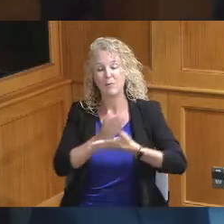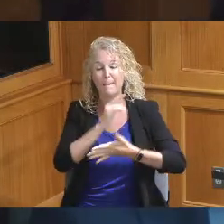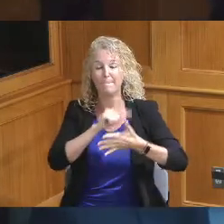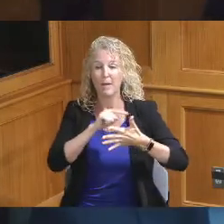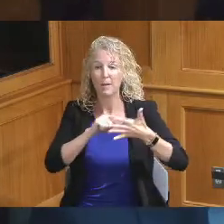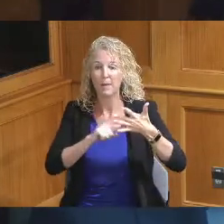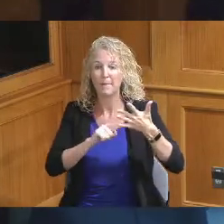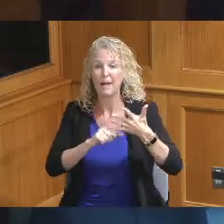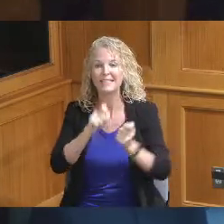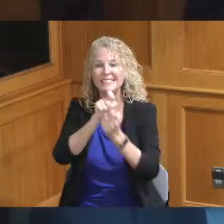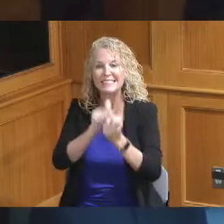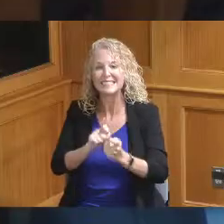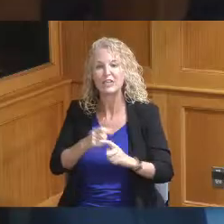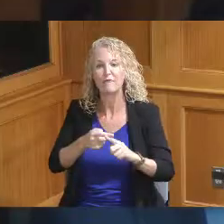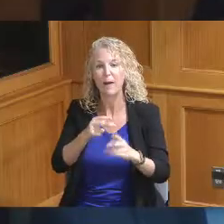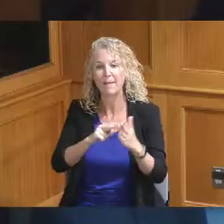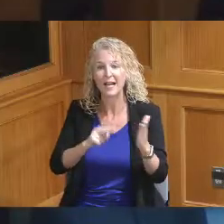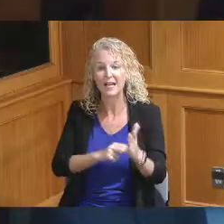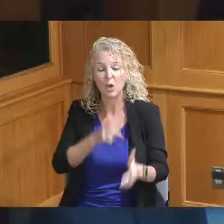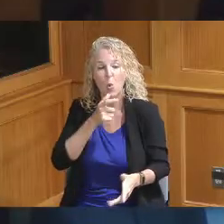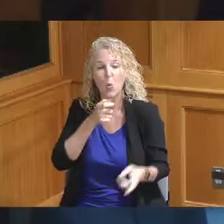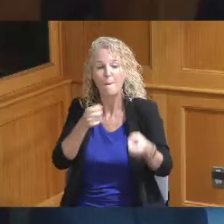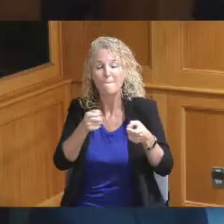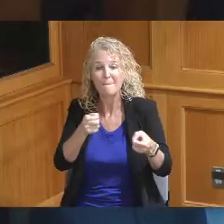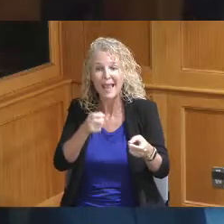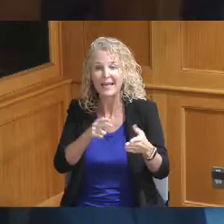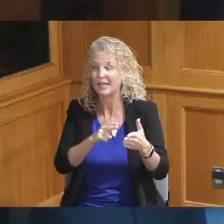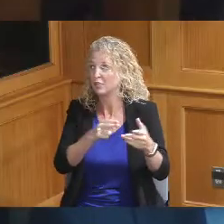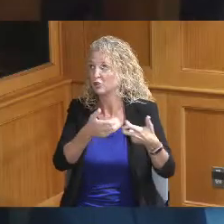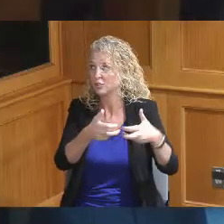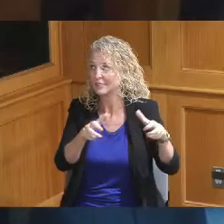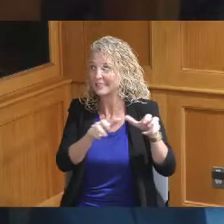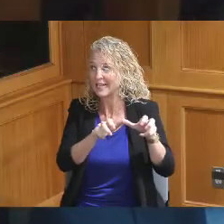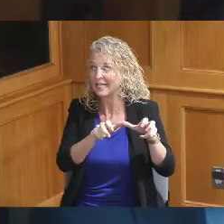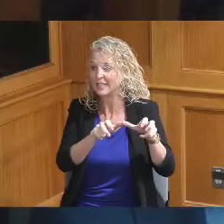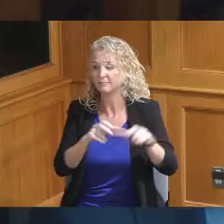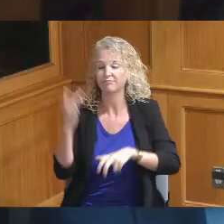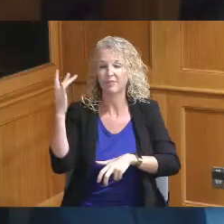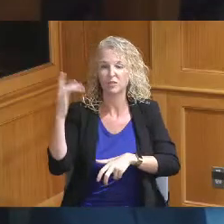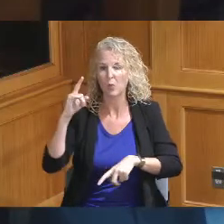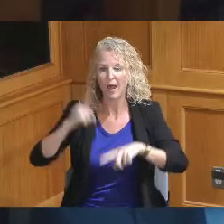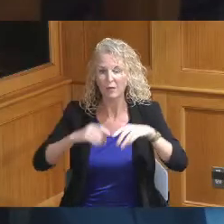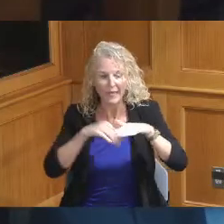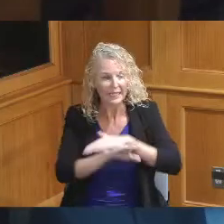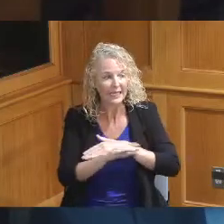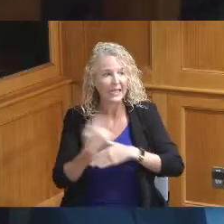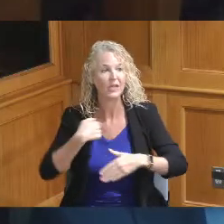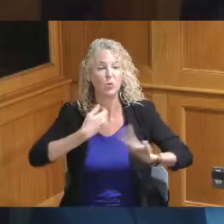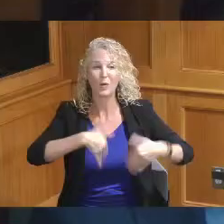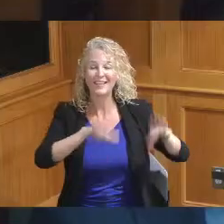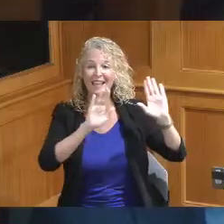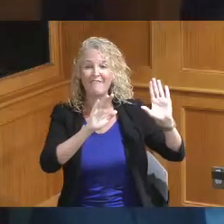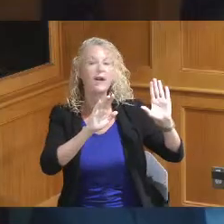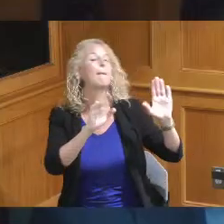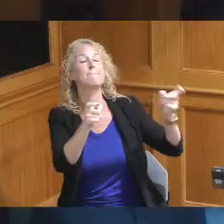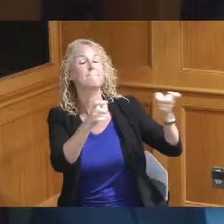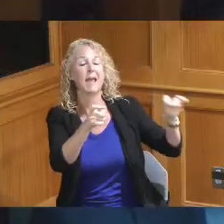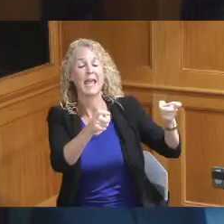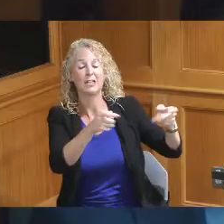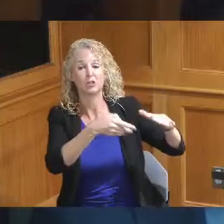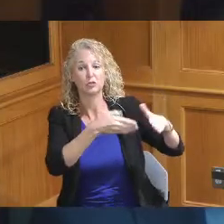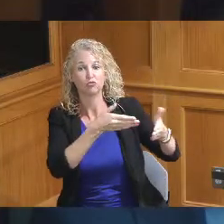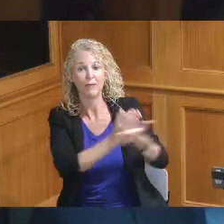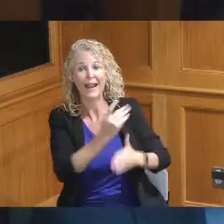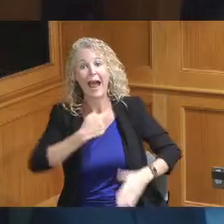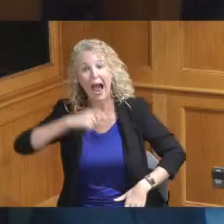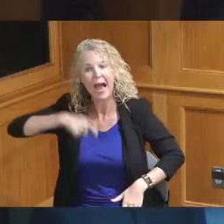that. Management of the stadium. We gave away management. That's why we can't get in there. We can't walk over there right now unless we buy a ticket. I got to